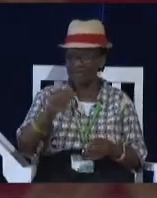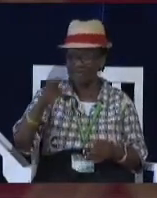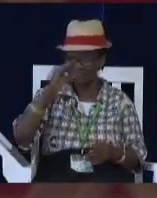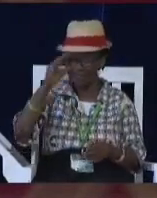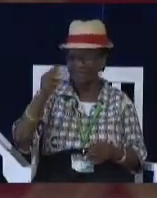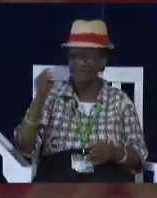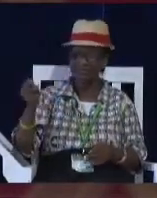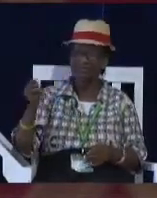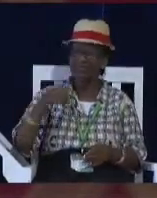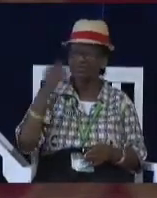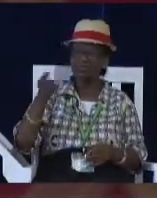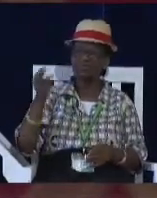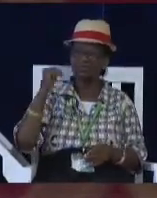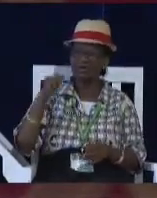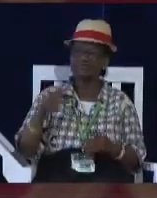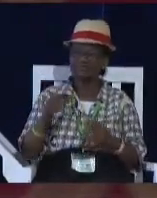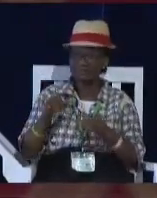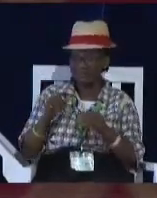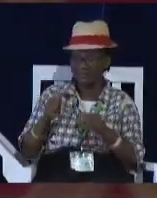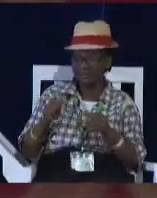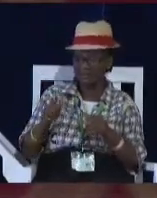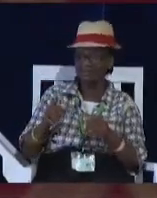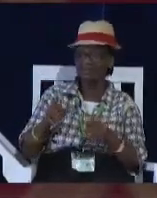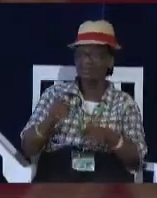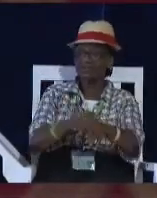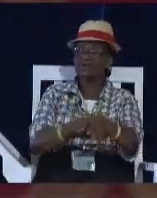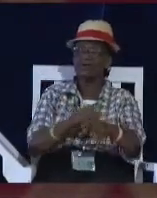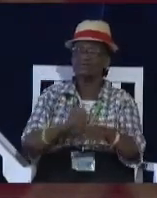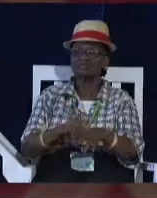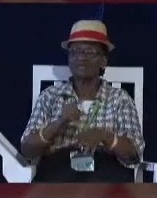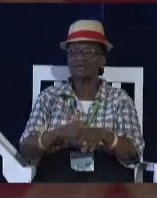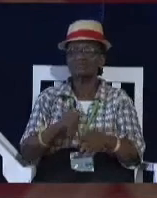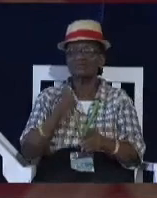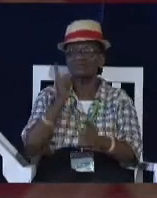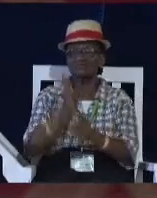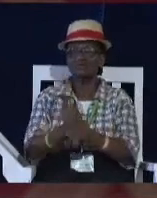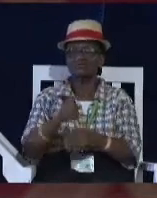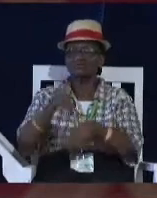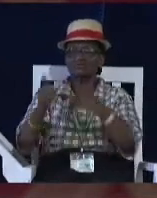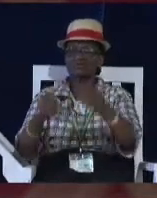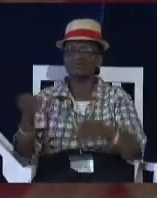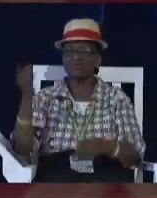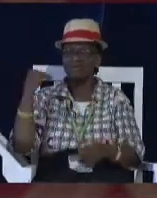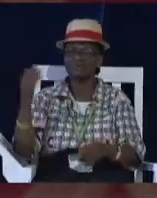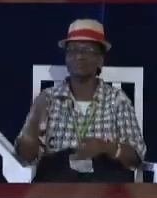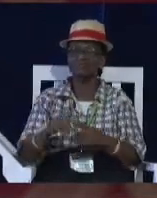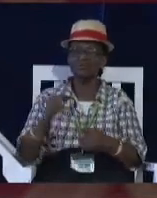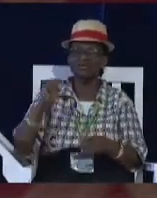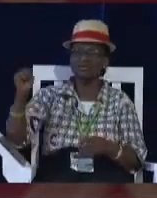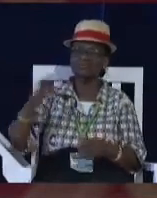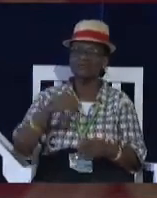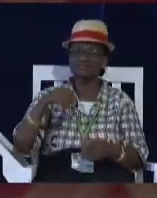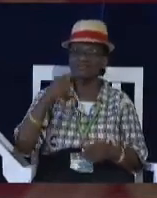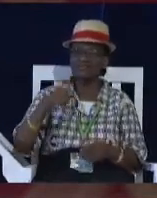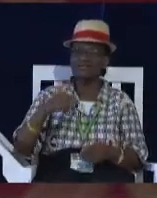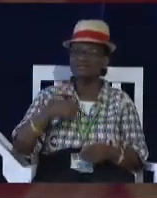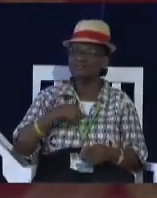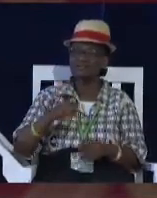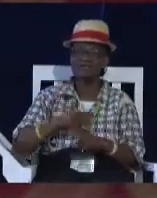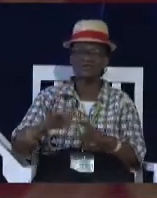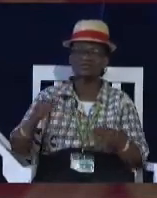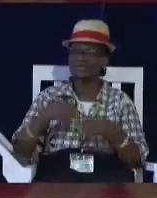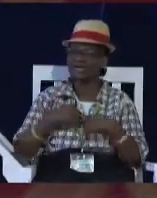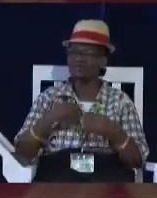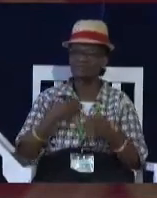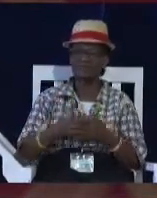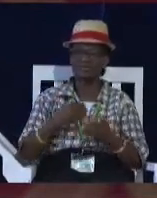for a long time. Just went to him and said, well, I have no money for you, but I have